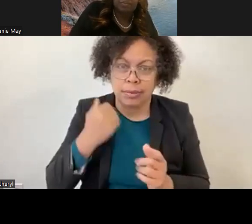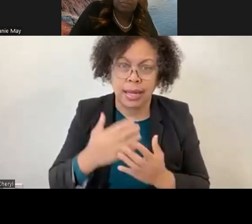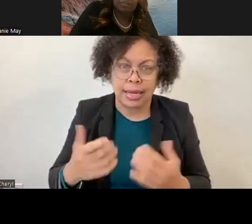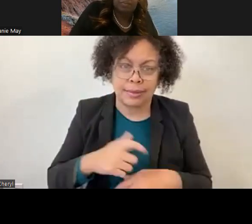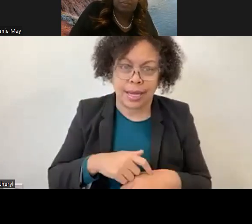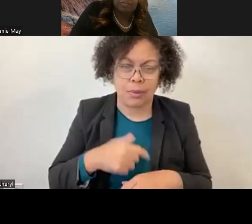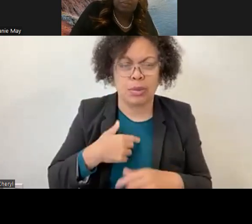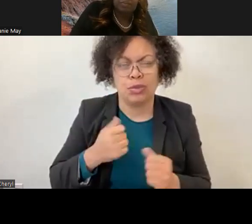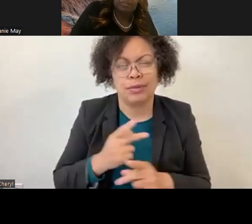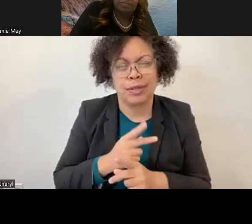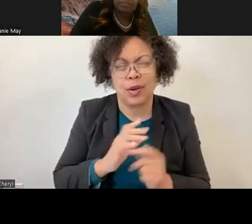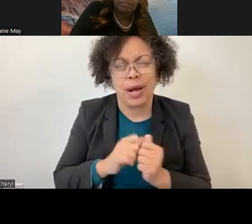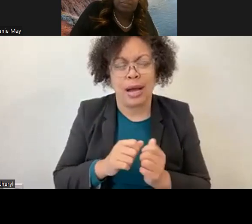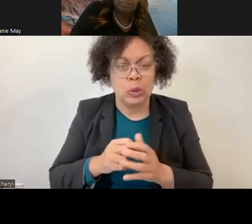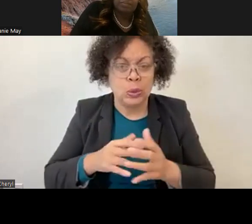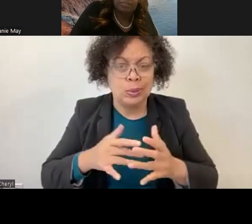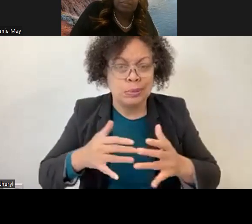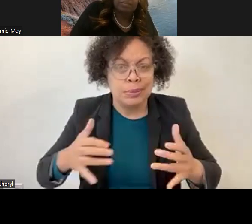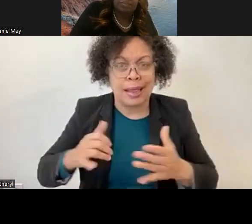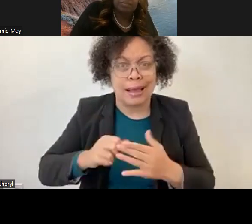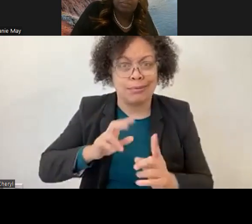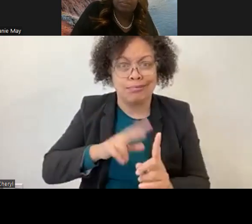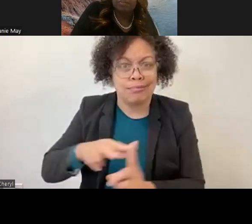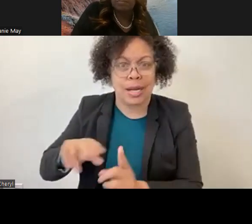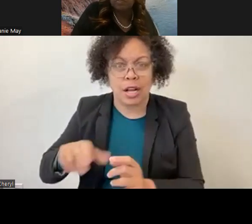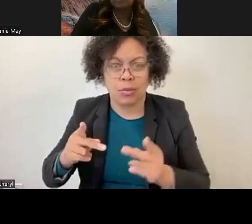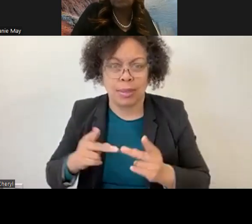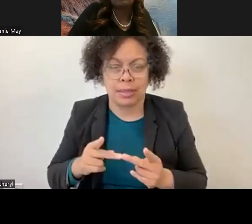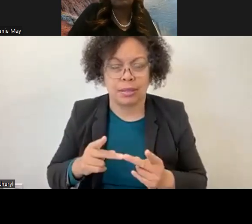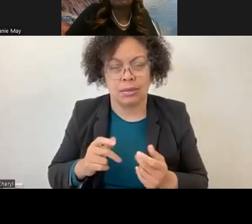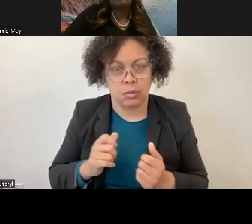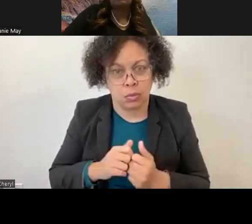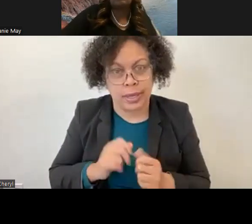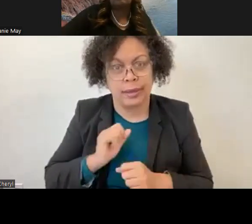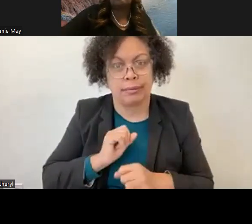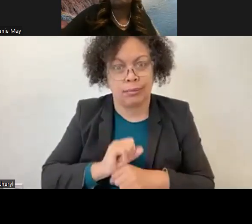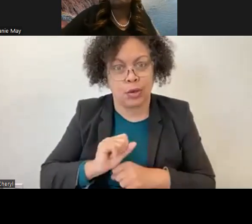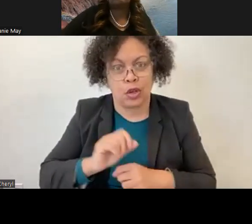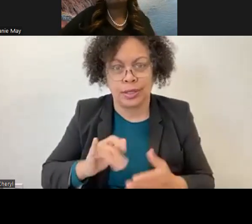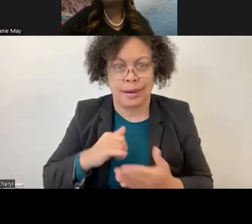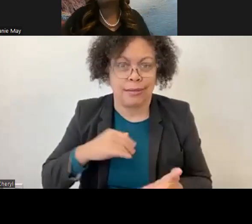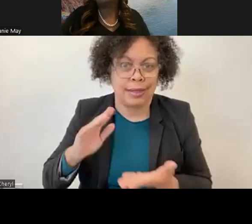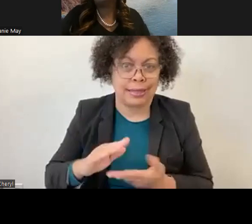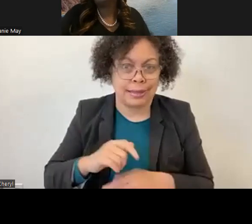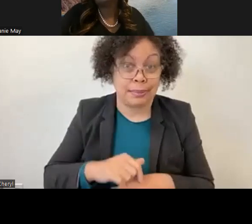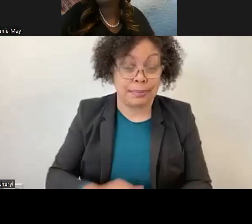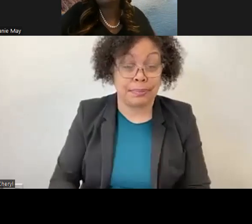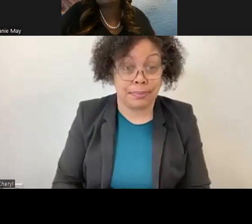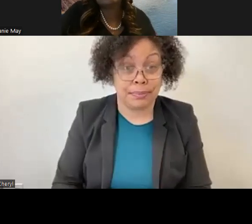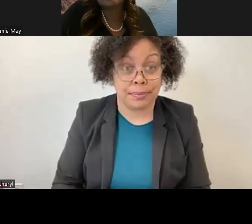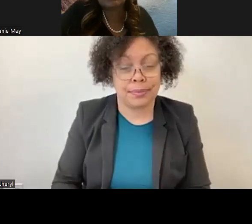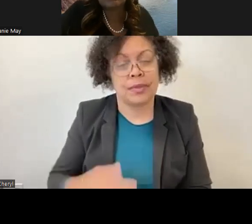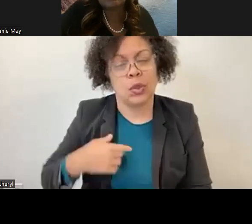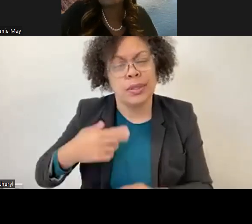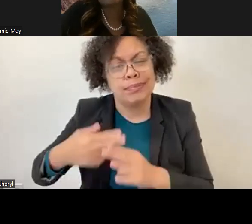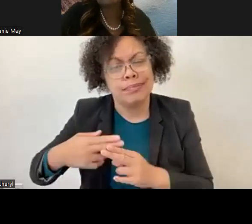can be scaled and workplaces where people have less time. And I think of, we've talked a little bit about academia,